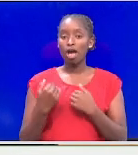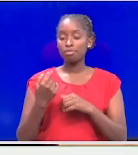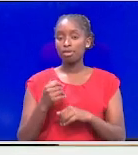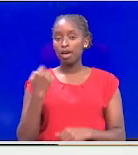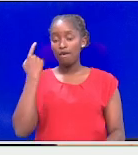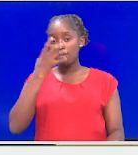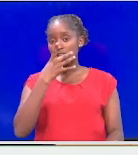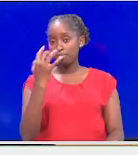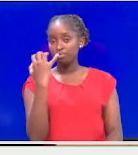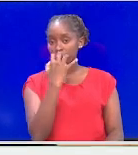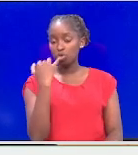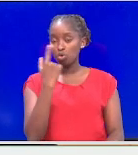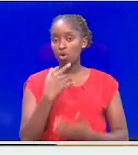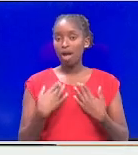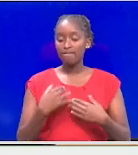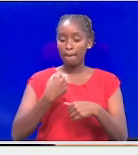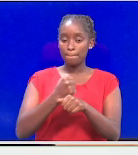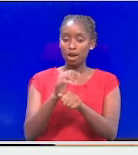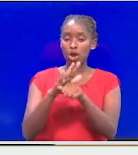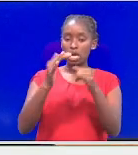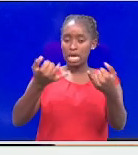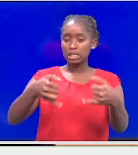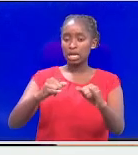command has also made several attempts to